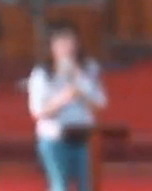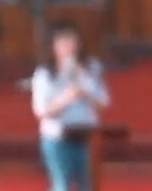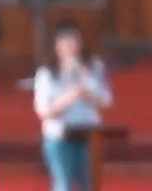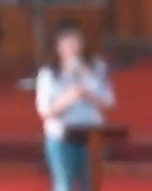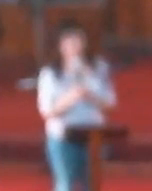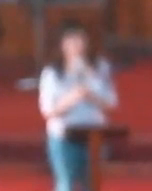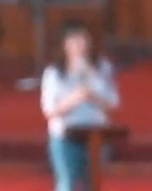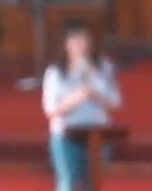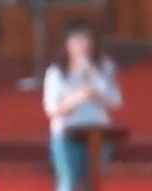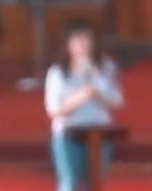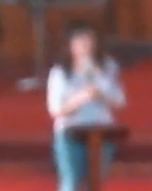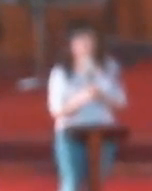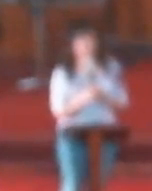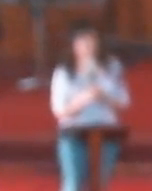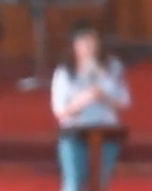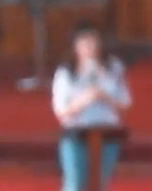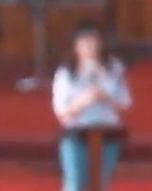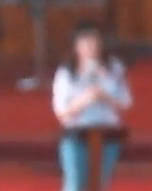speak?